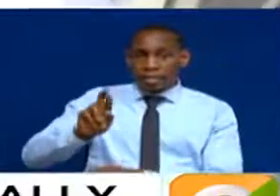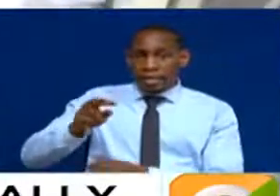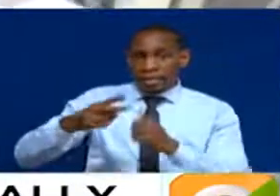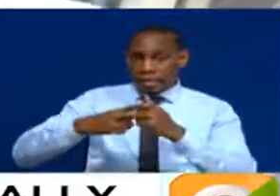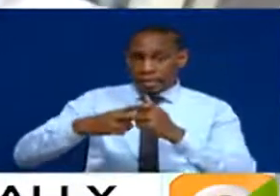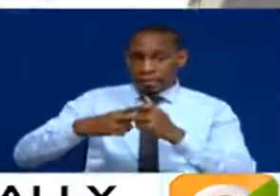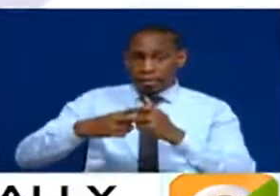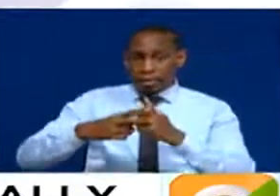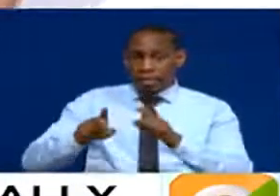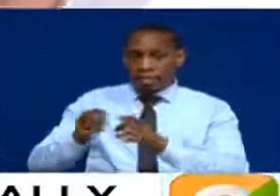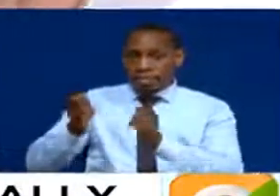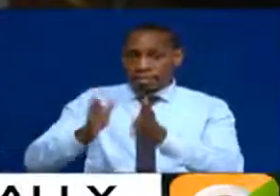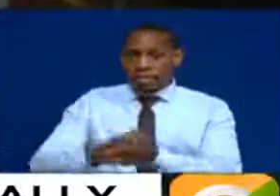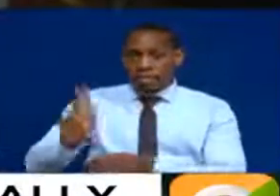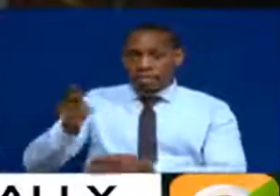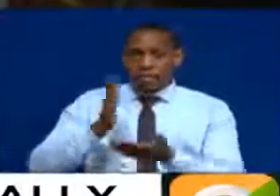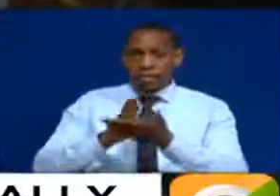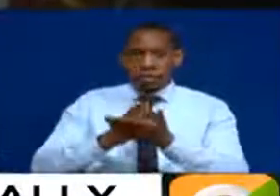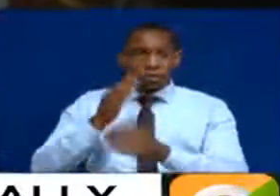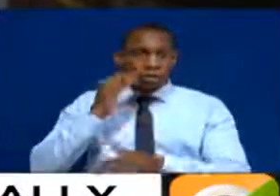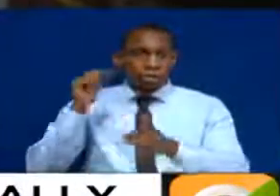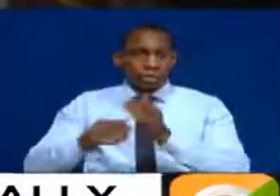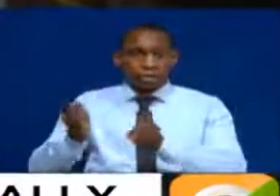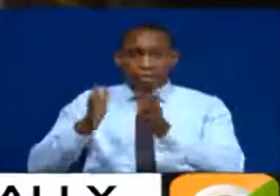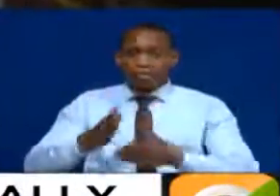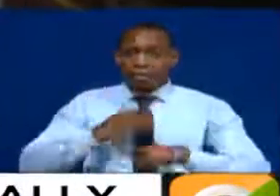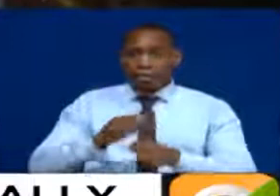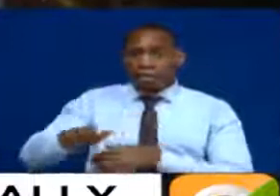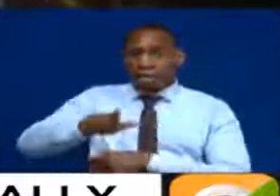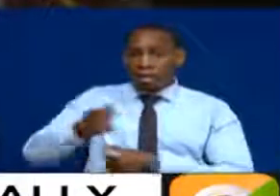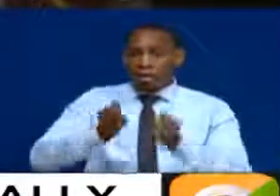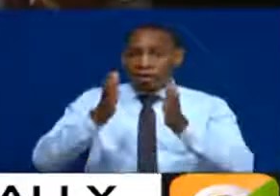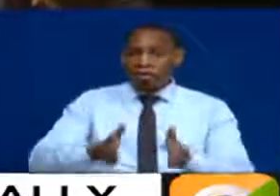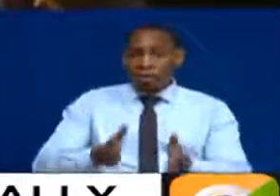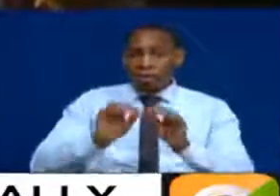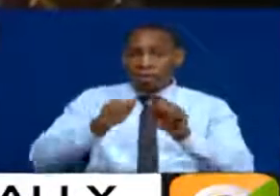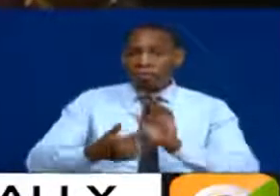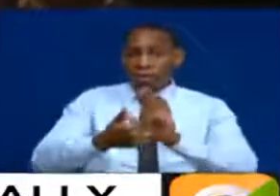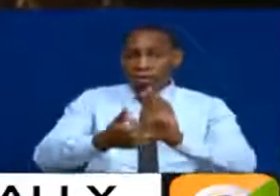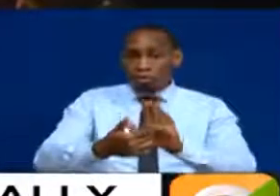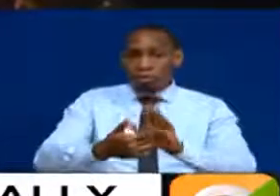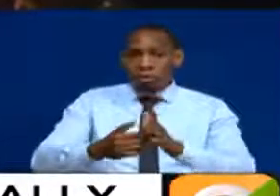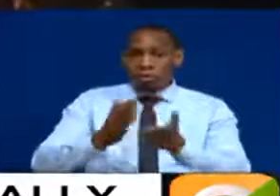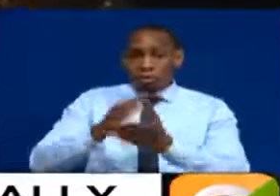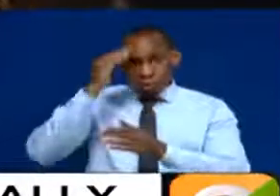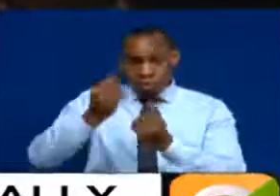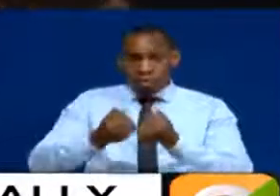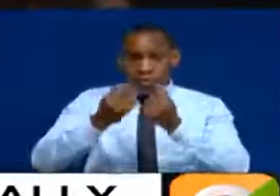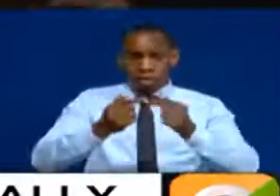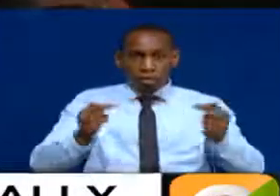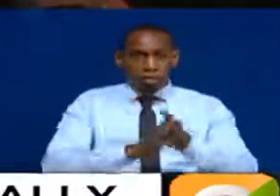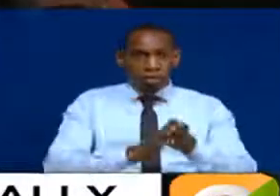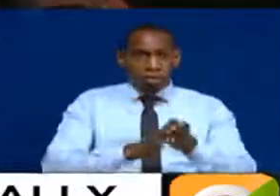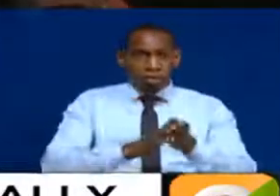TR7. Tundo, who is one of Kenya's most experienced drivers, is confident the local drivers will be able to show their mettle against Foreign